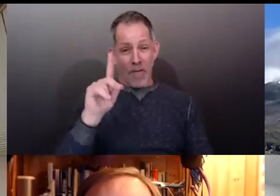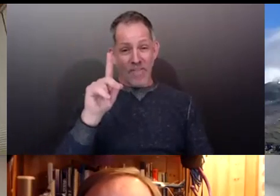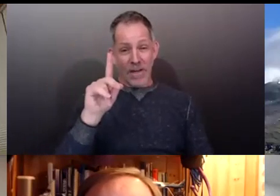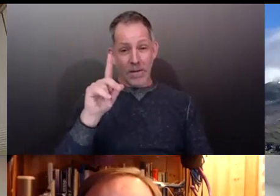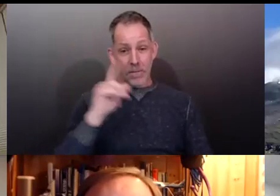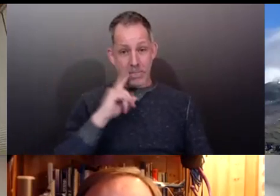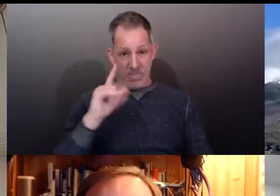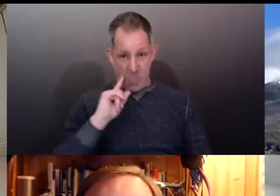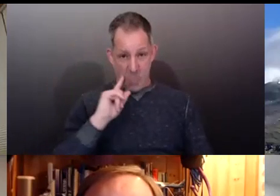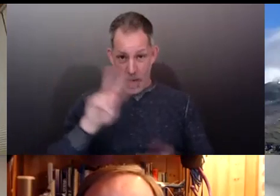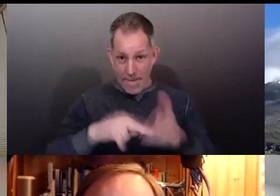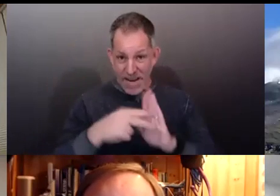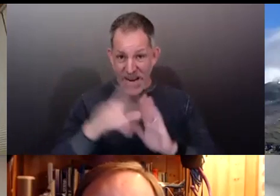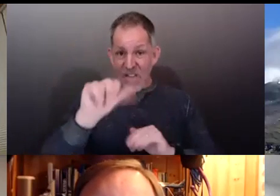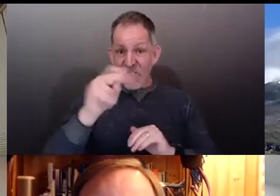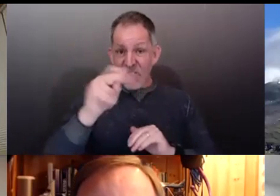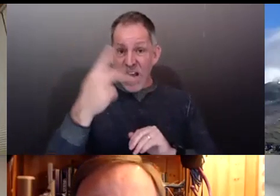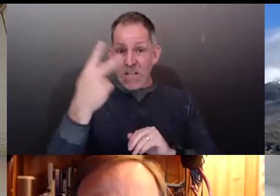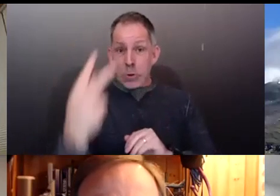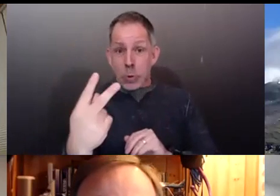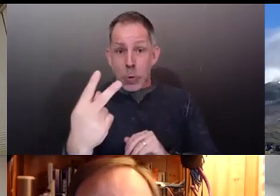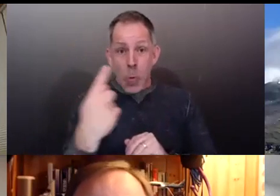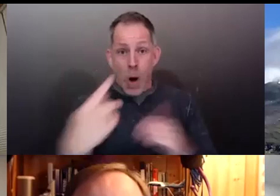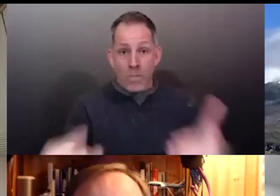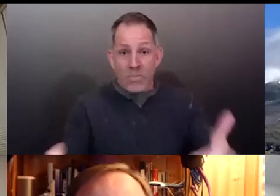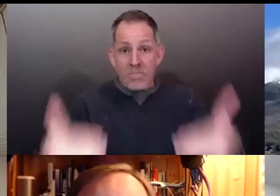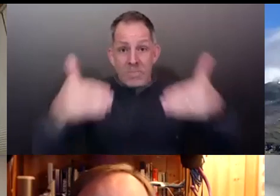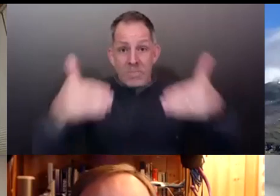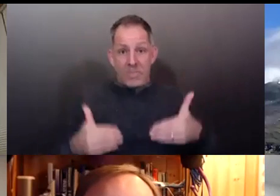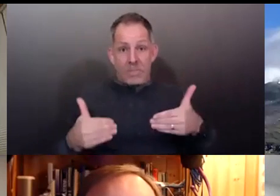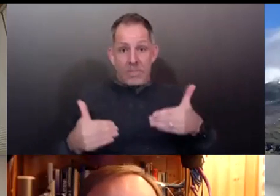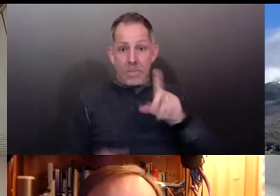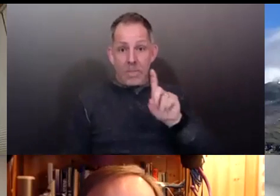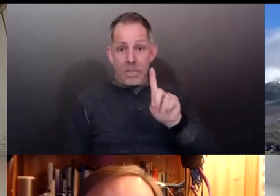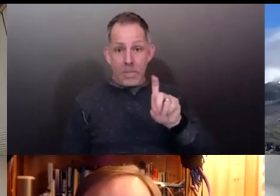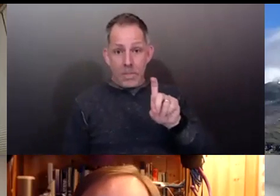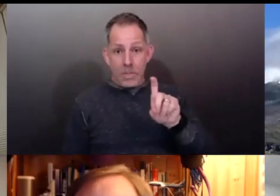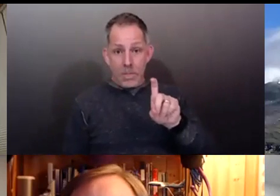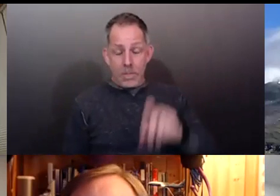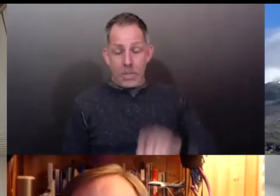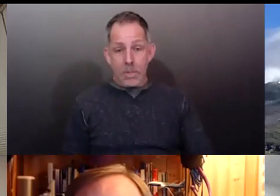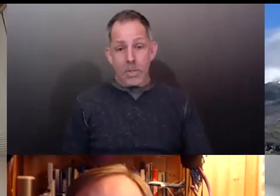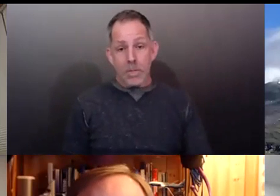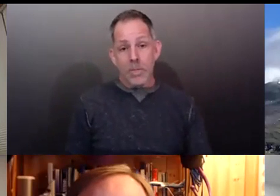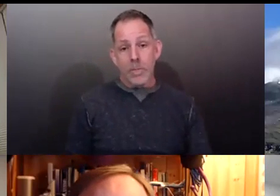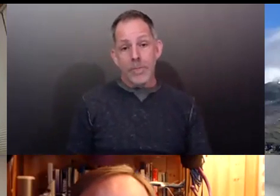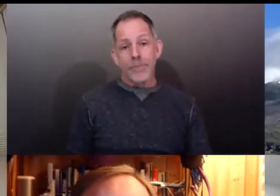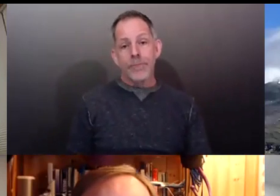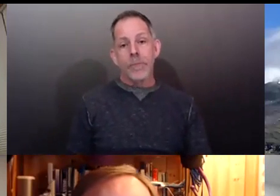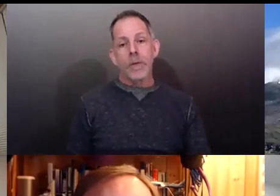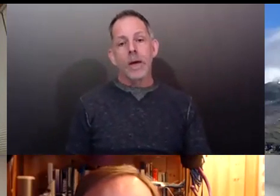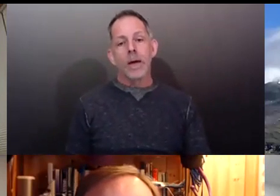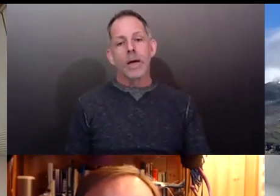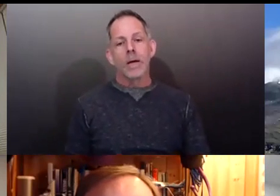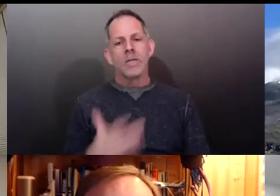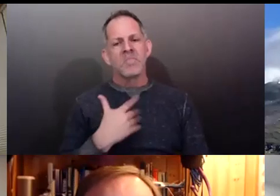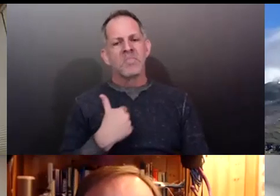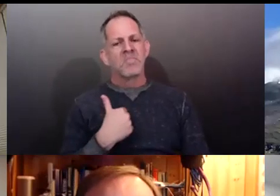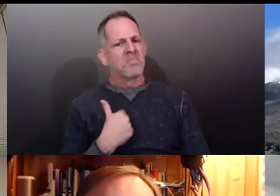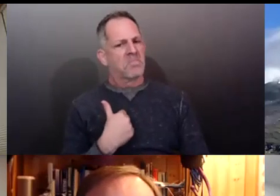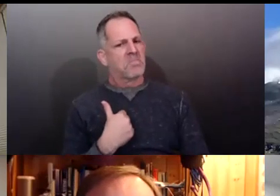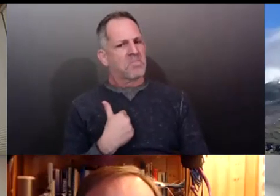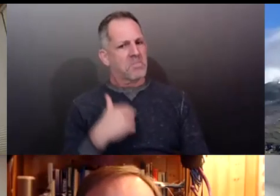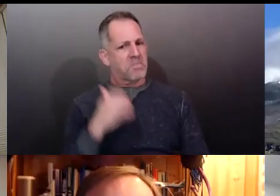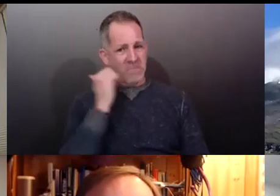interventions? Turn that to Well, I can start on that. And I wanted to mention this, that we're in pretty much daily contact with the